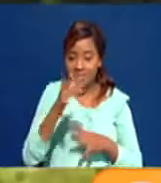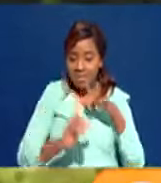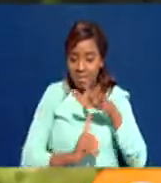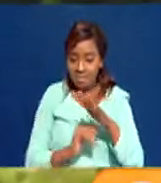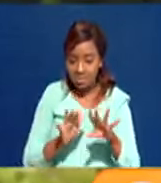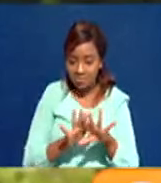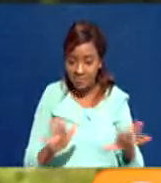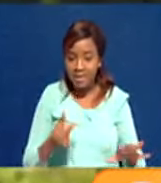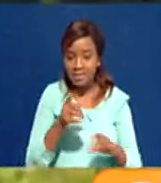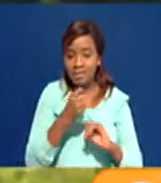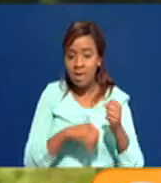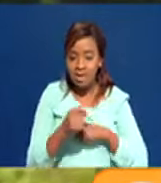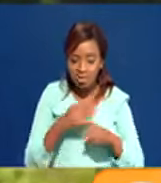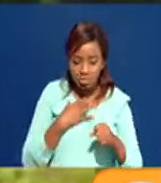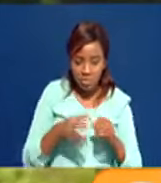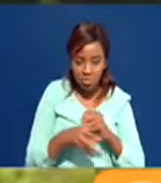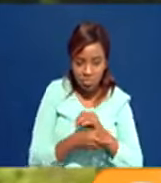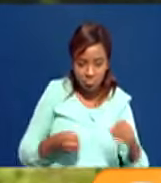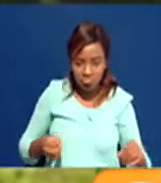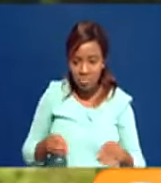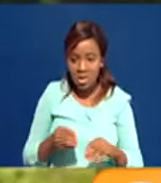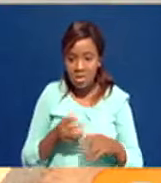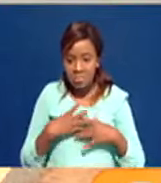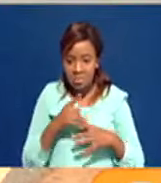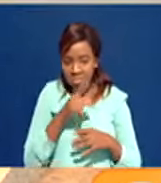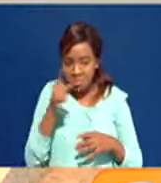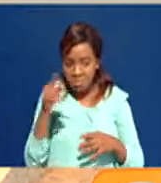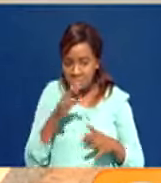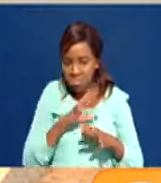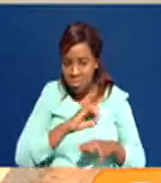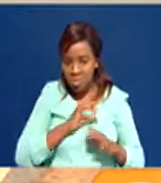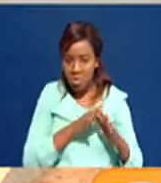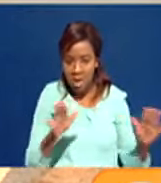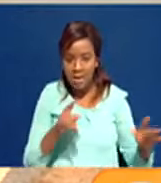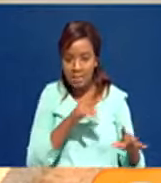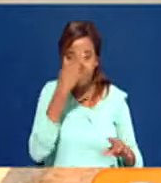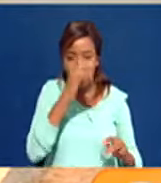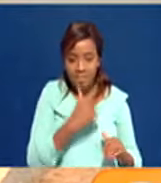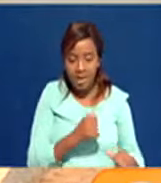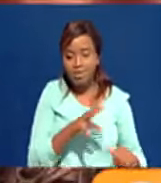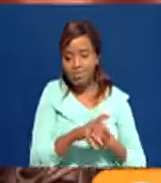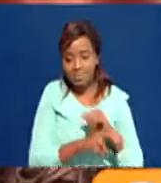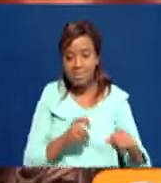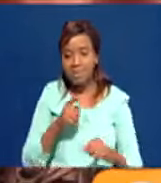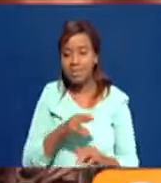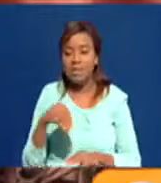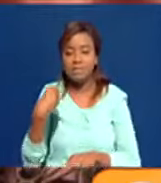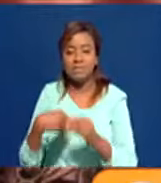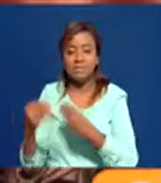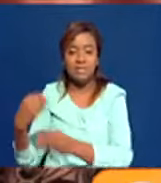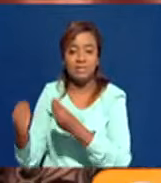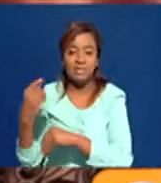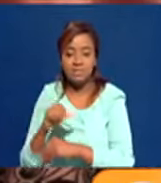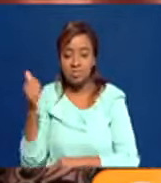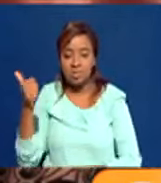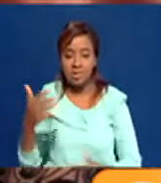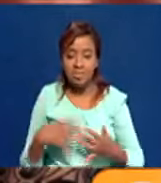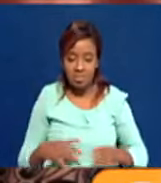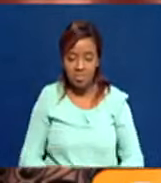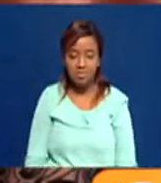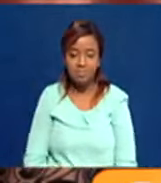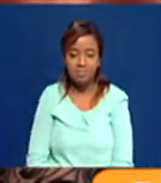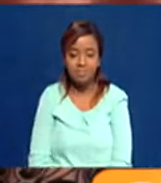swindle unsuspecting landowners. People from this region, not all of them, some people who want shortcuts, don't want to follow the